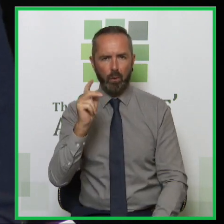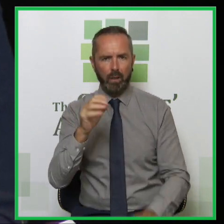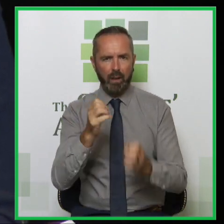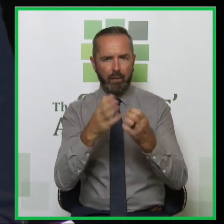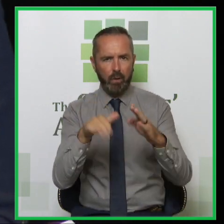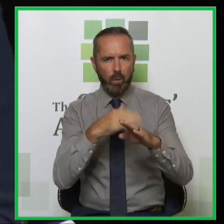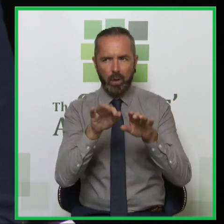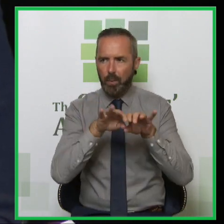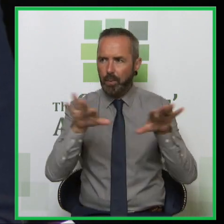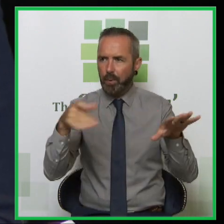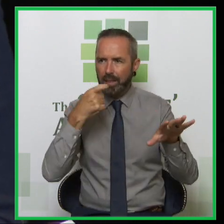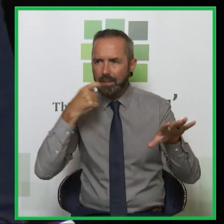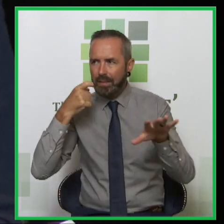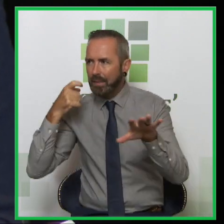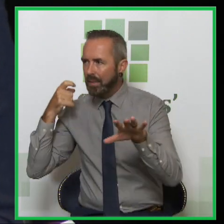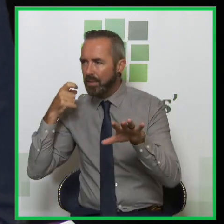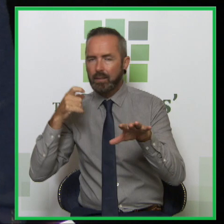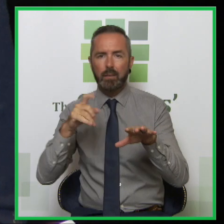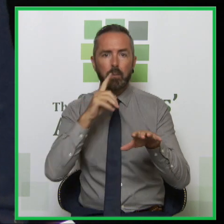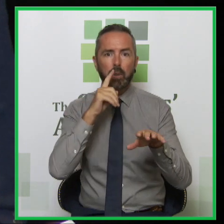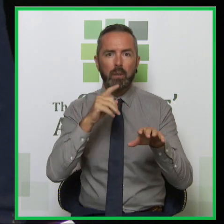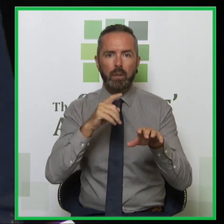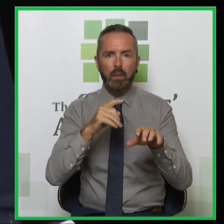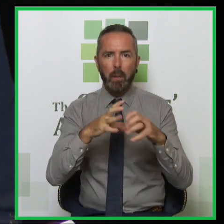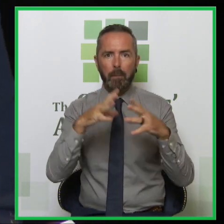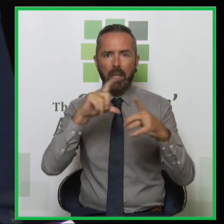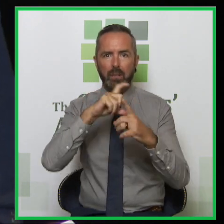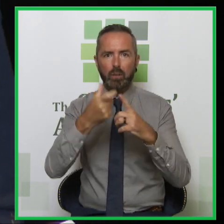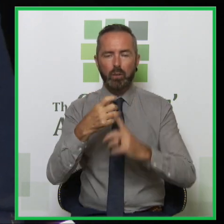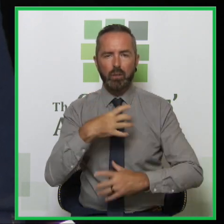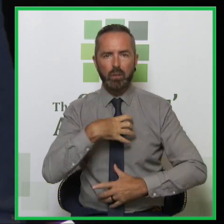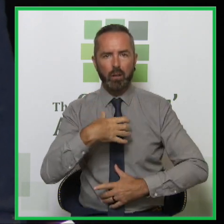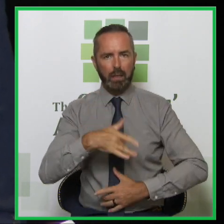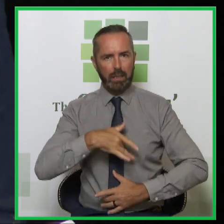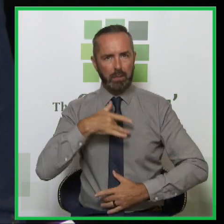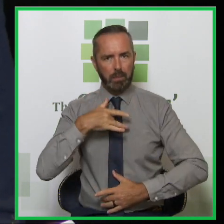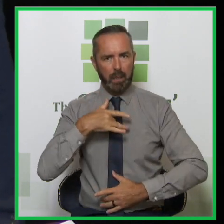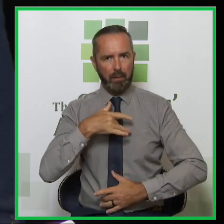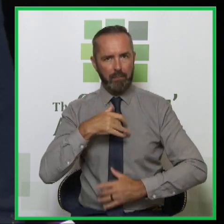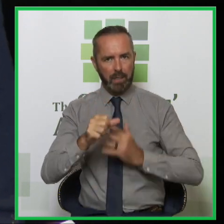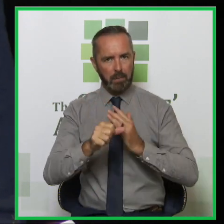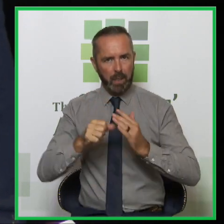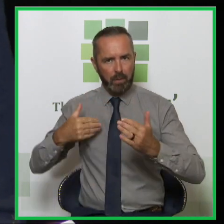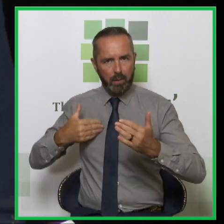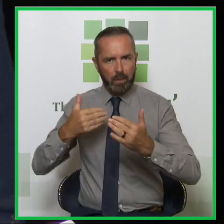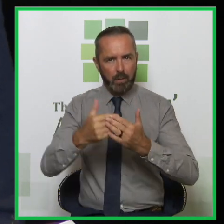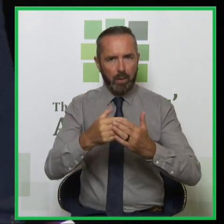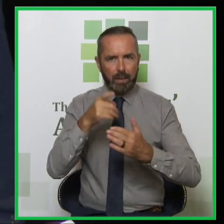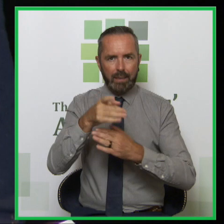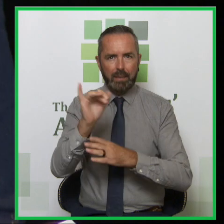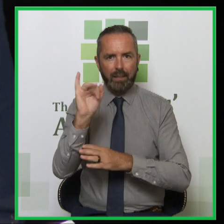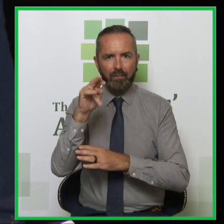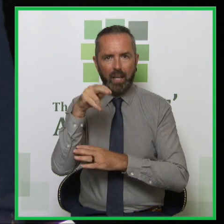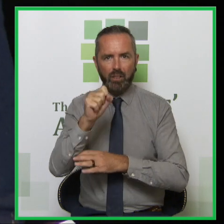However, the greatest culture shock I experienced in my life up to that point in time was this infectious